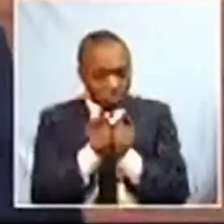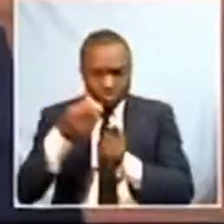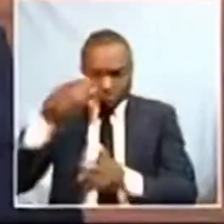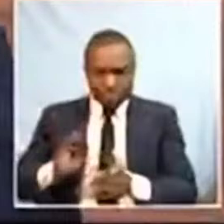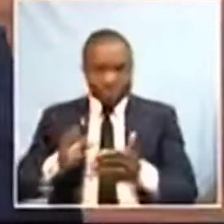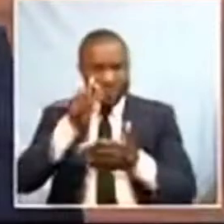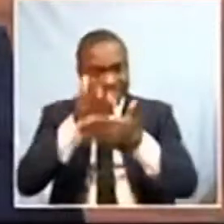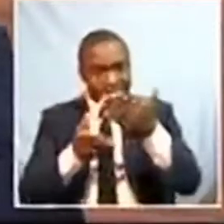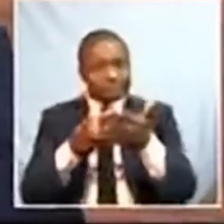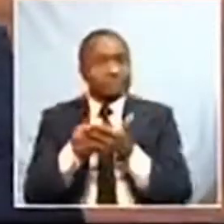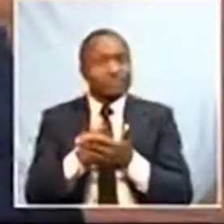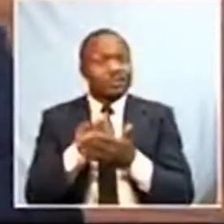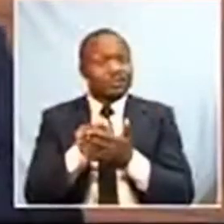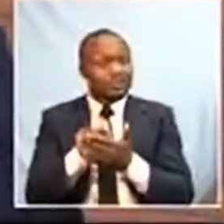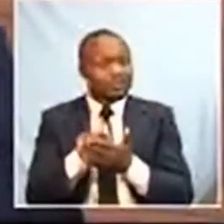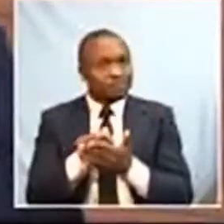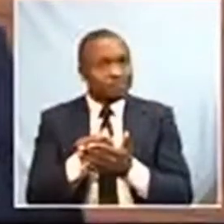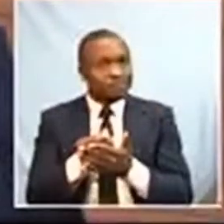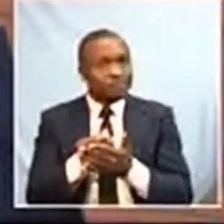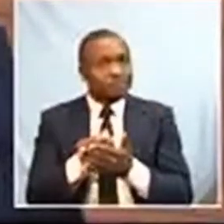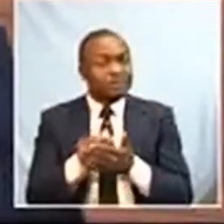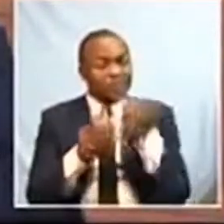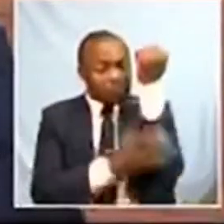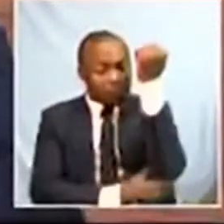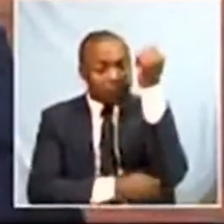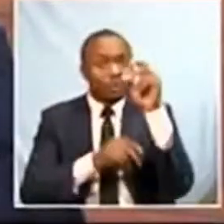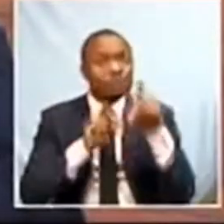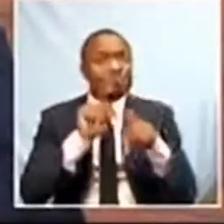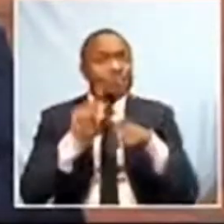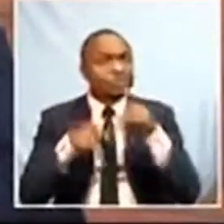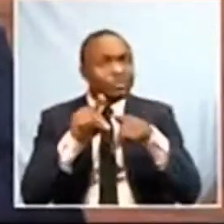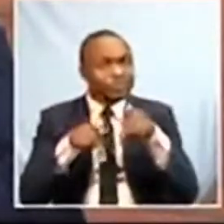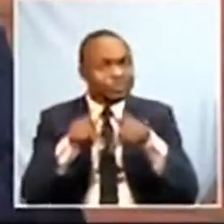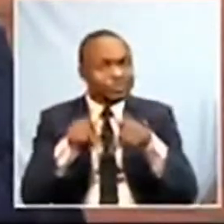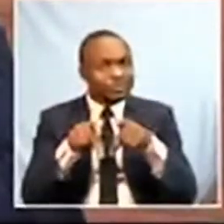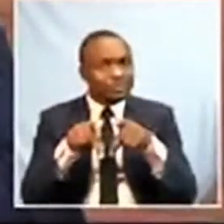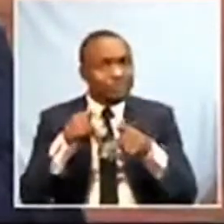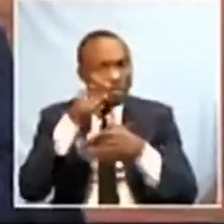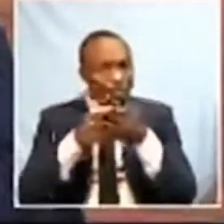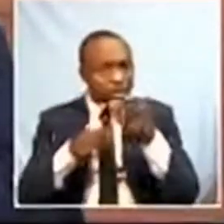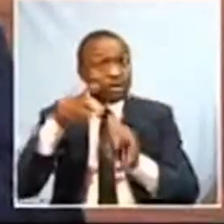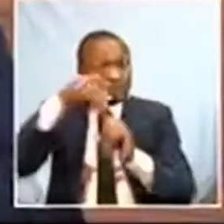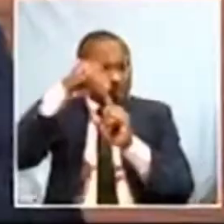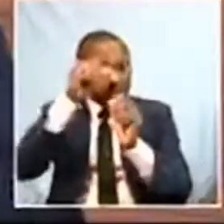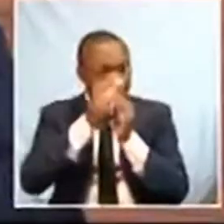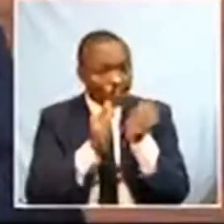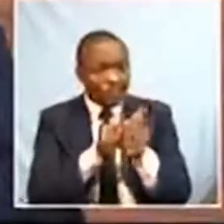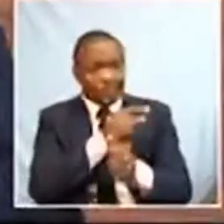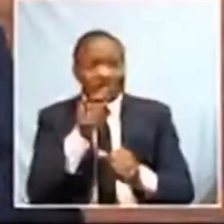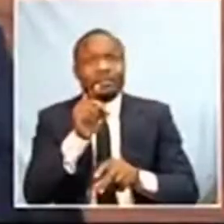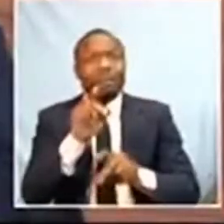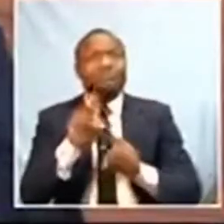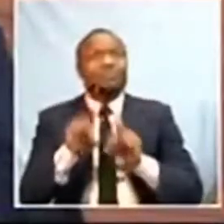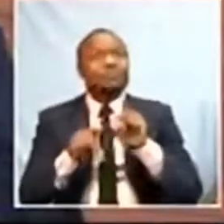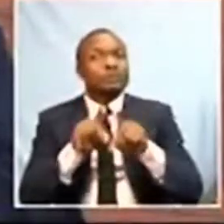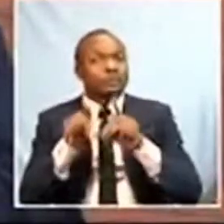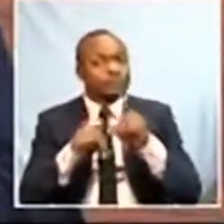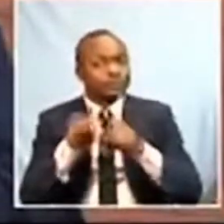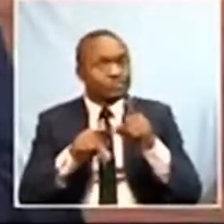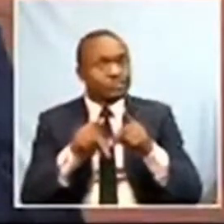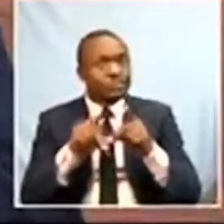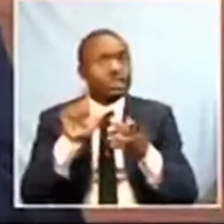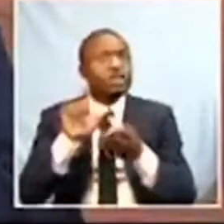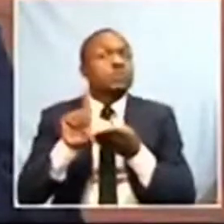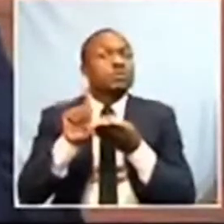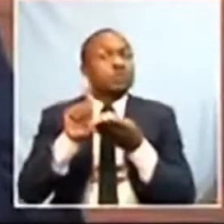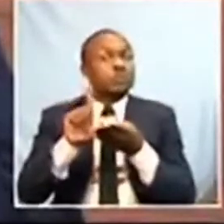monies? And even maybe the most vulnerable people. What is so special about these people in